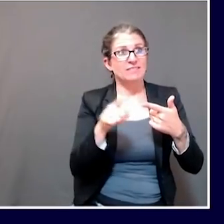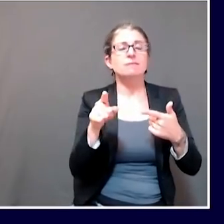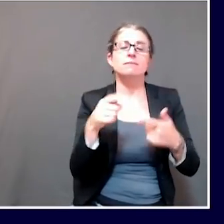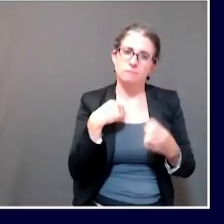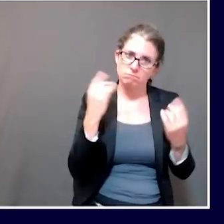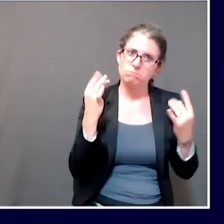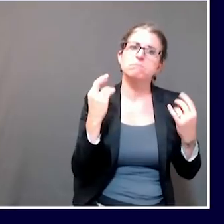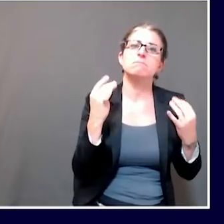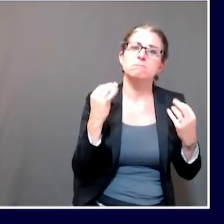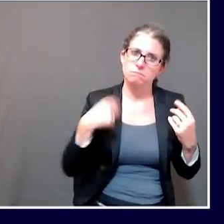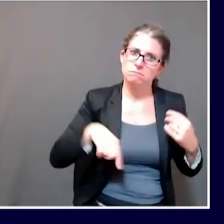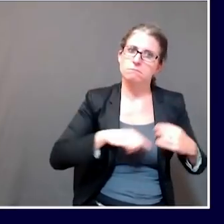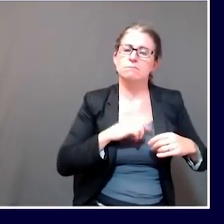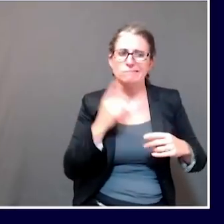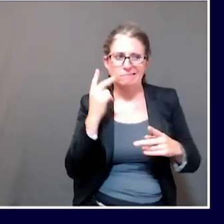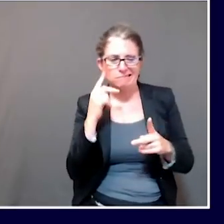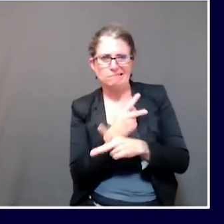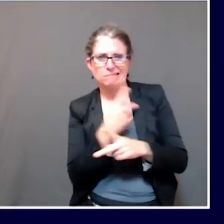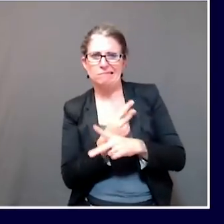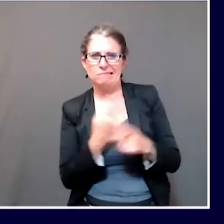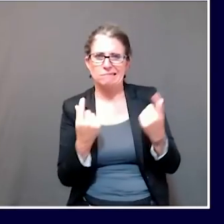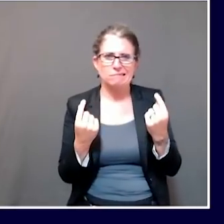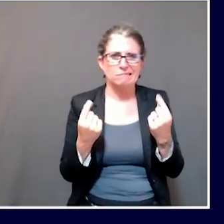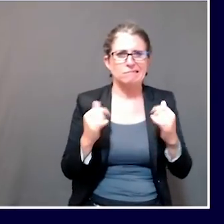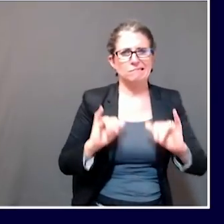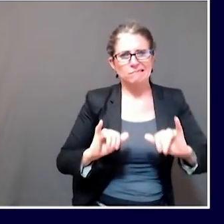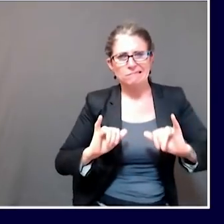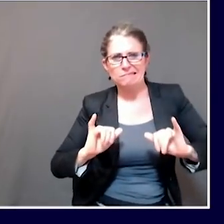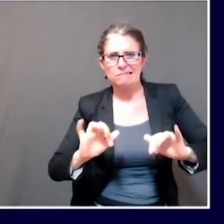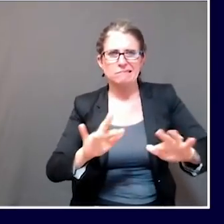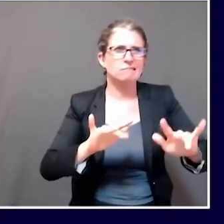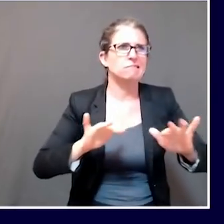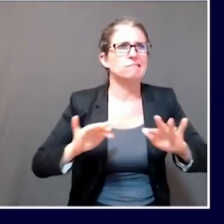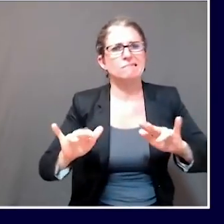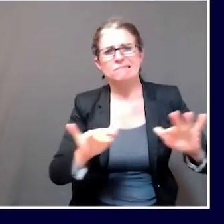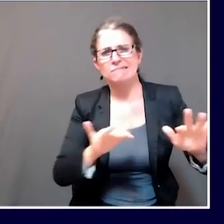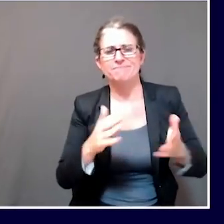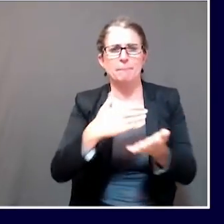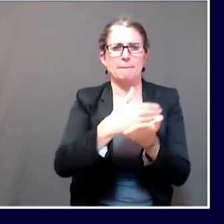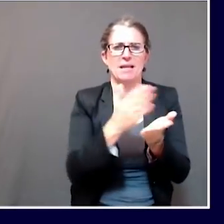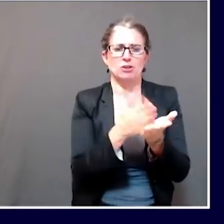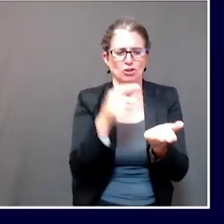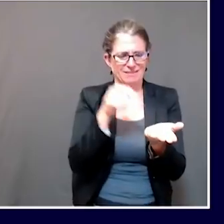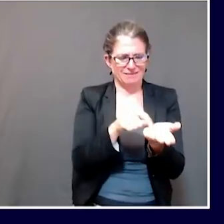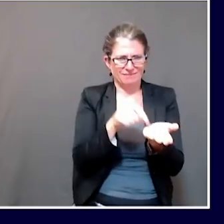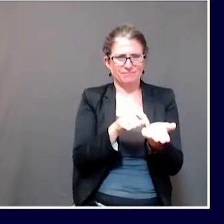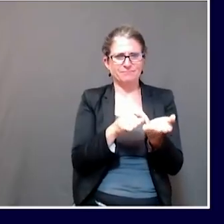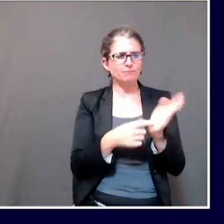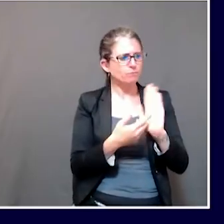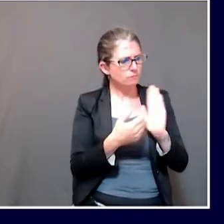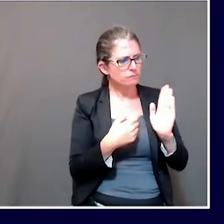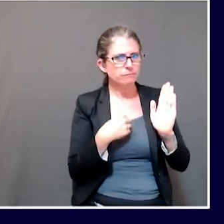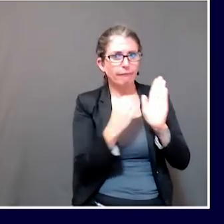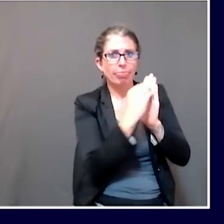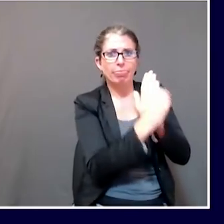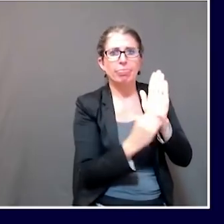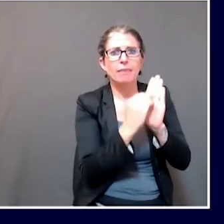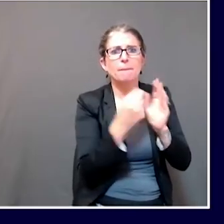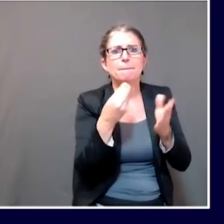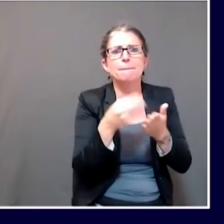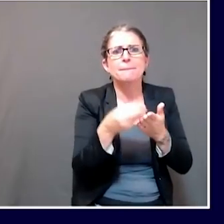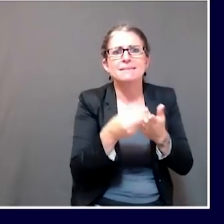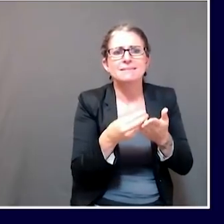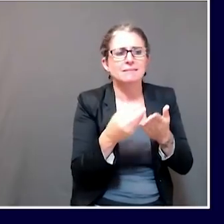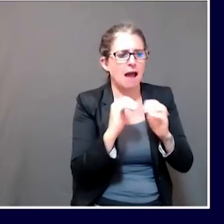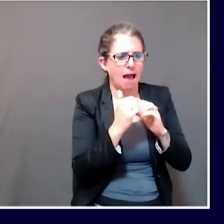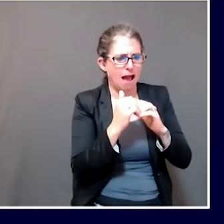evaluation phase for what those situations budgetarily might look like. We haven't made any final decisions. Certainly, the governor's